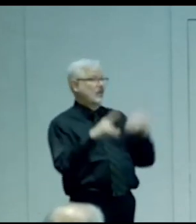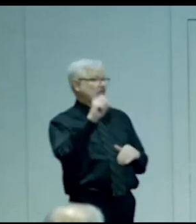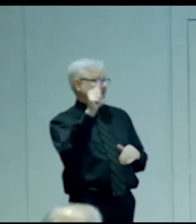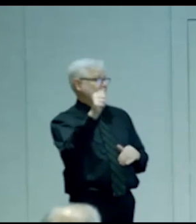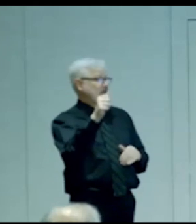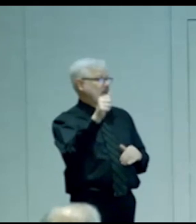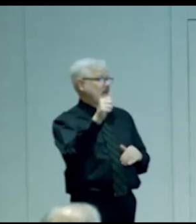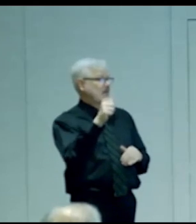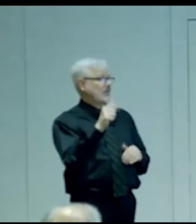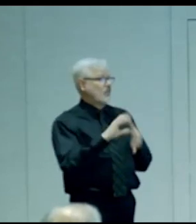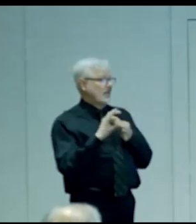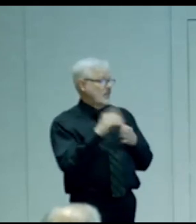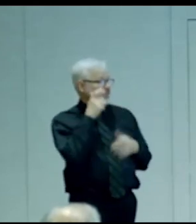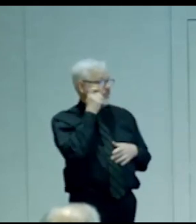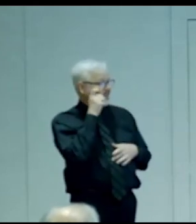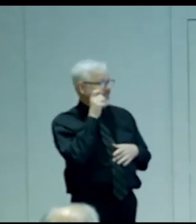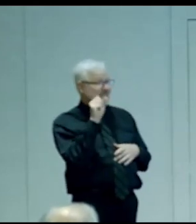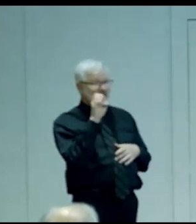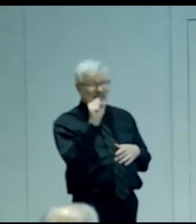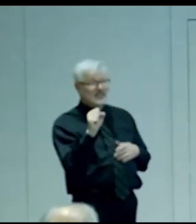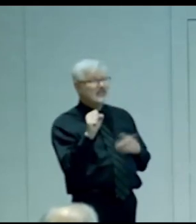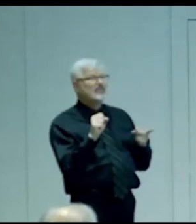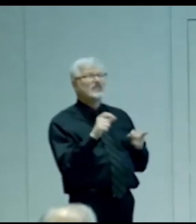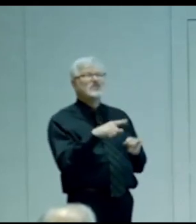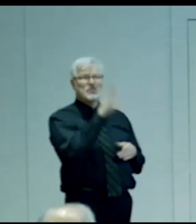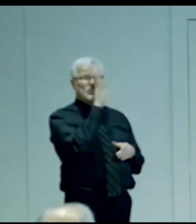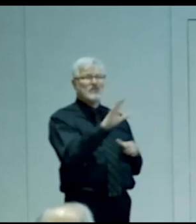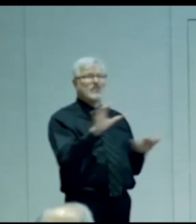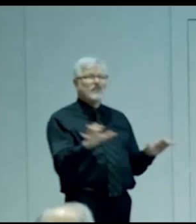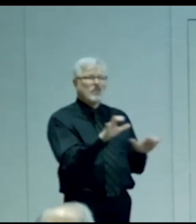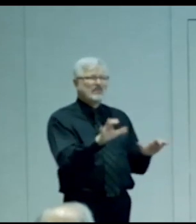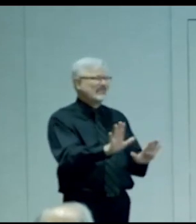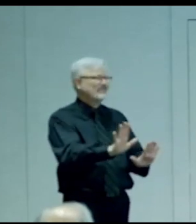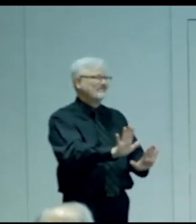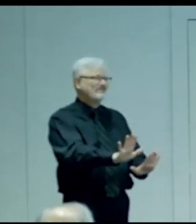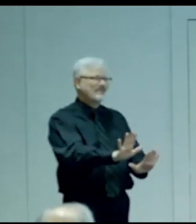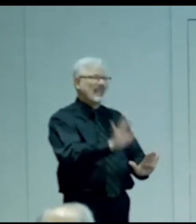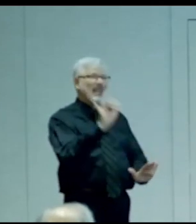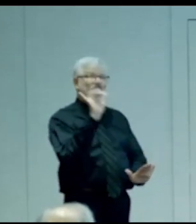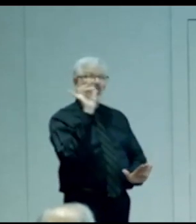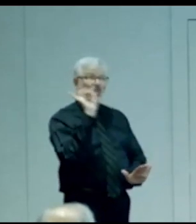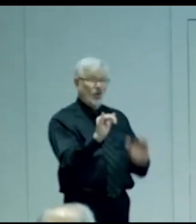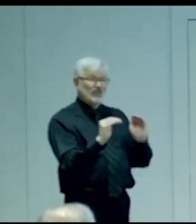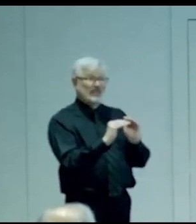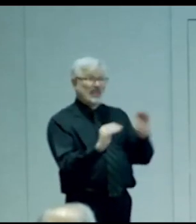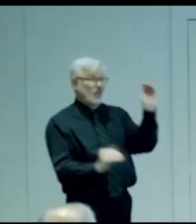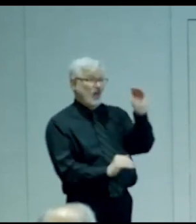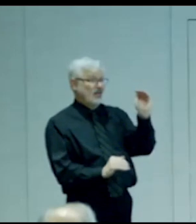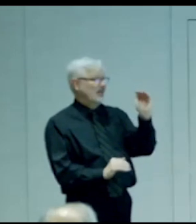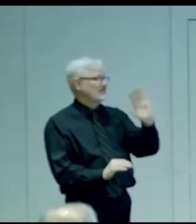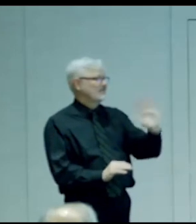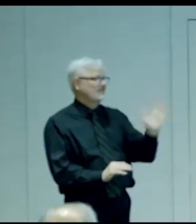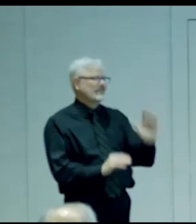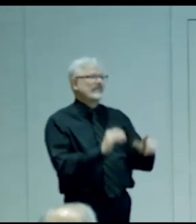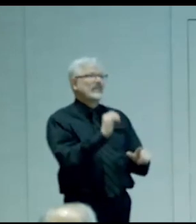comes from race and SES and the direct performance. But that those inequalities not